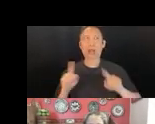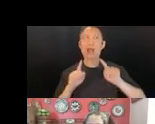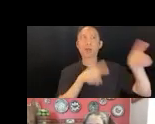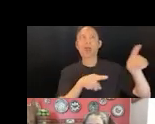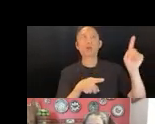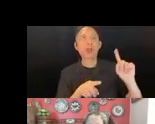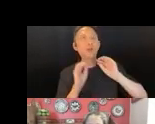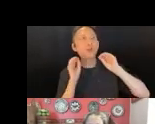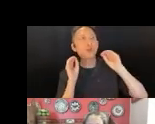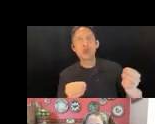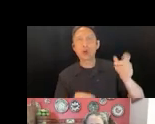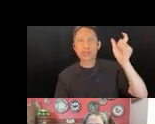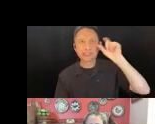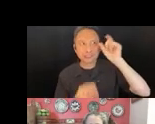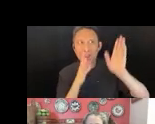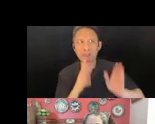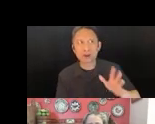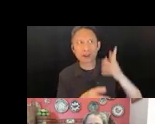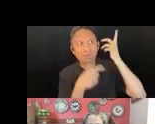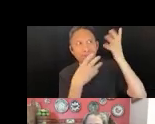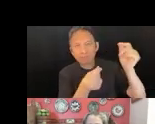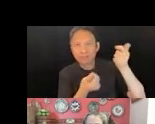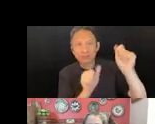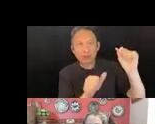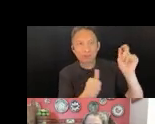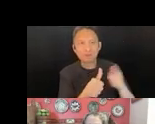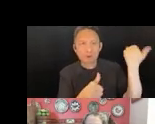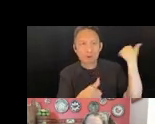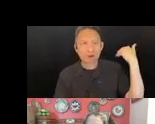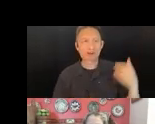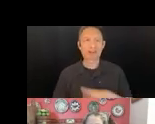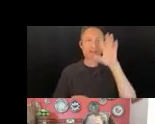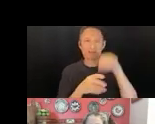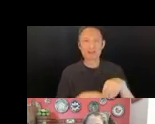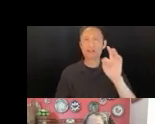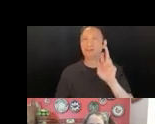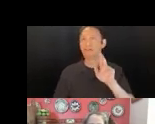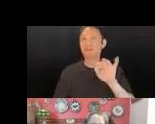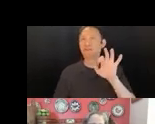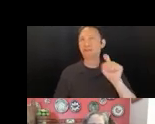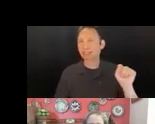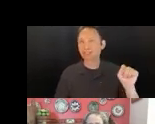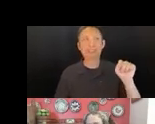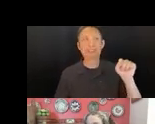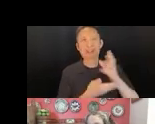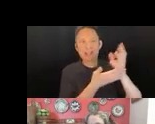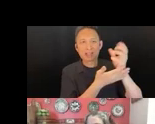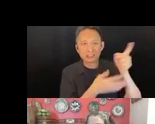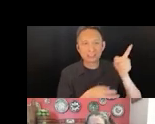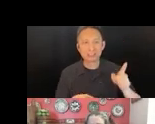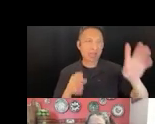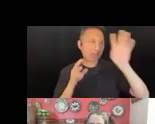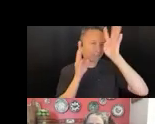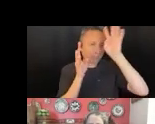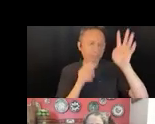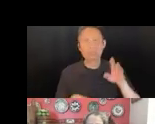became the first featured Instagram at the Frick Collection, and then I developed this iconography or branding, if